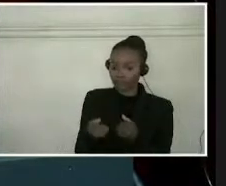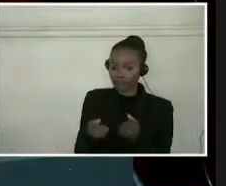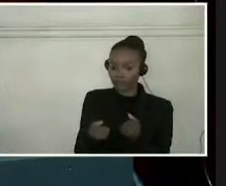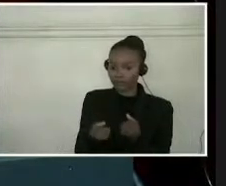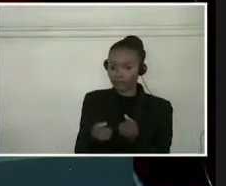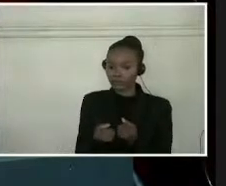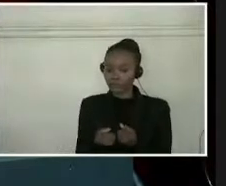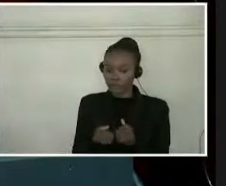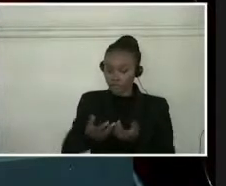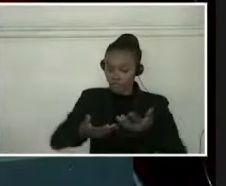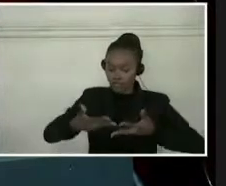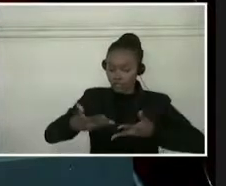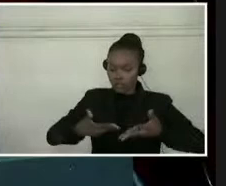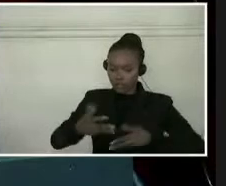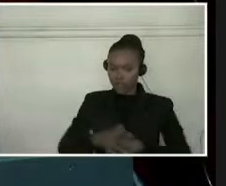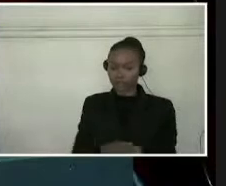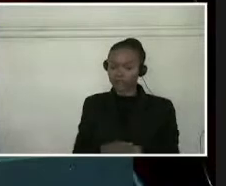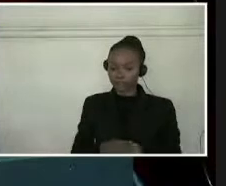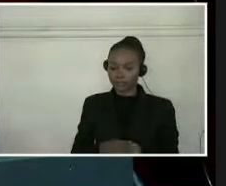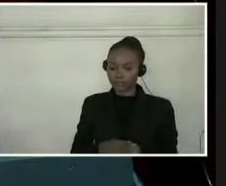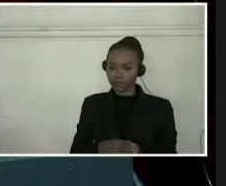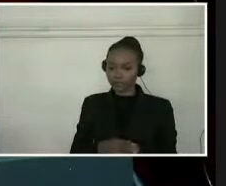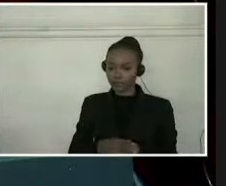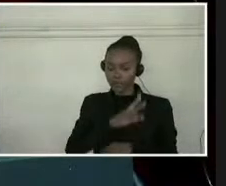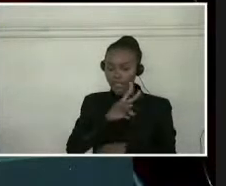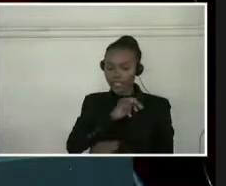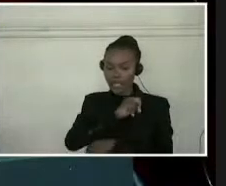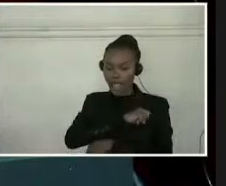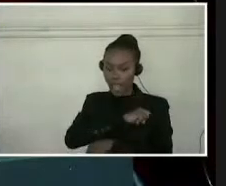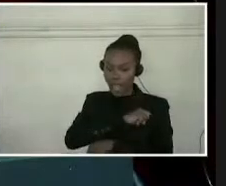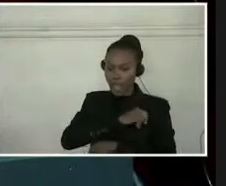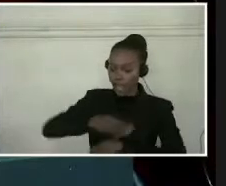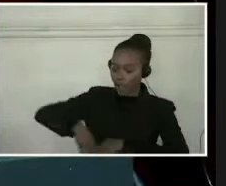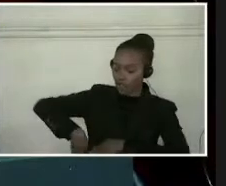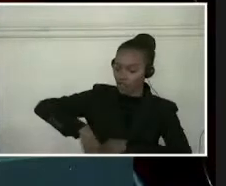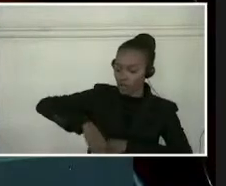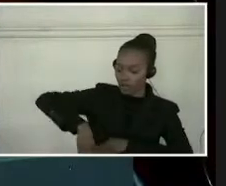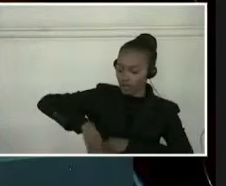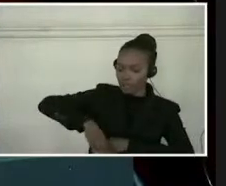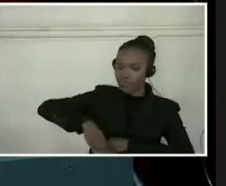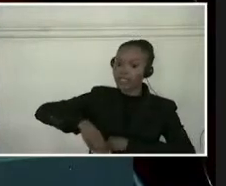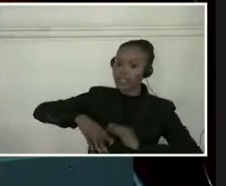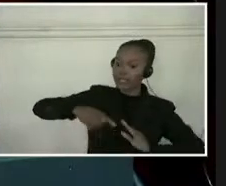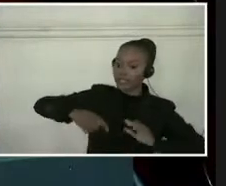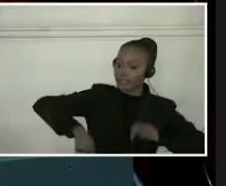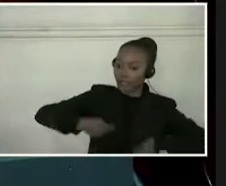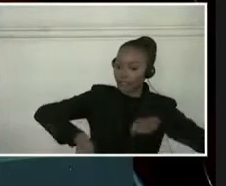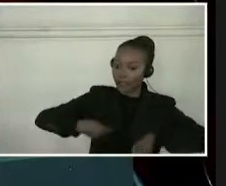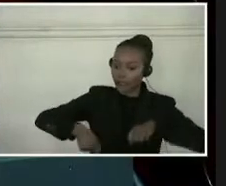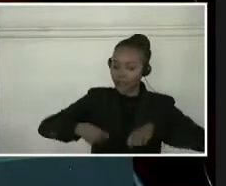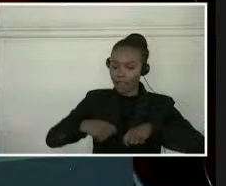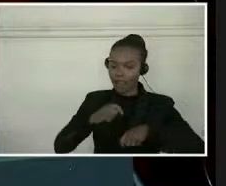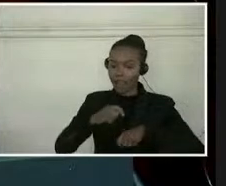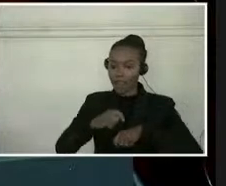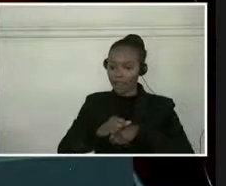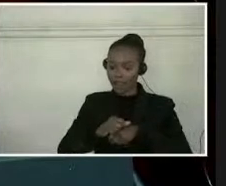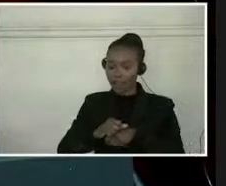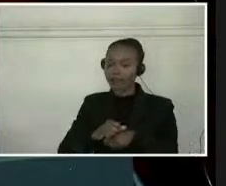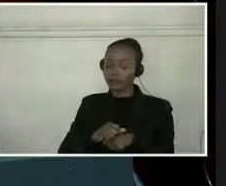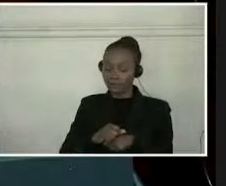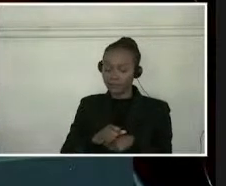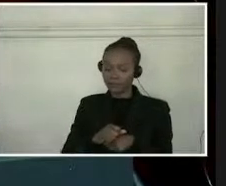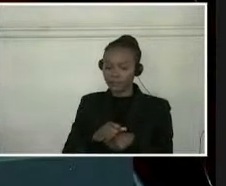brazilian natal cricket cycling and ruby have made a significant progress in meeting their